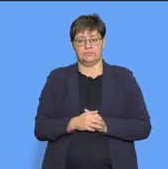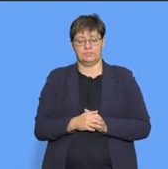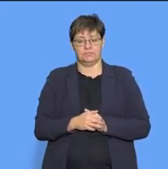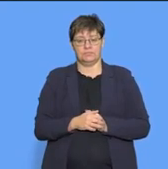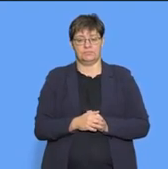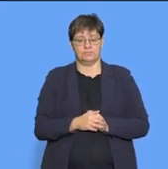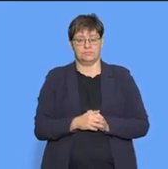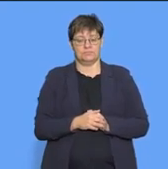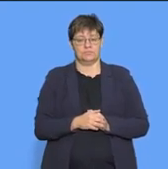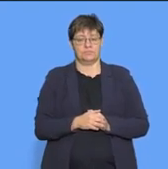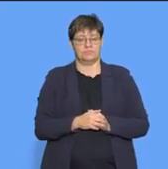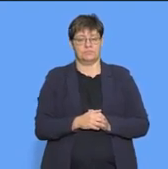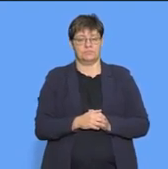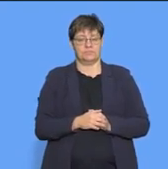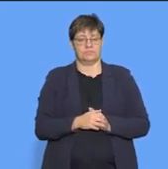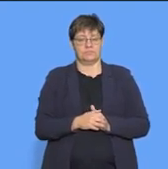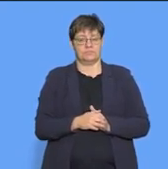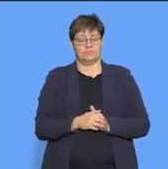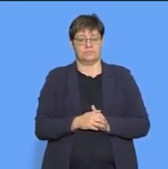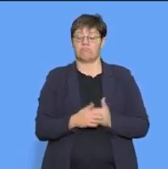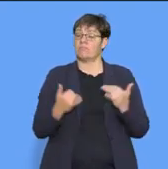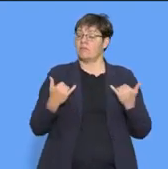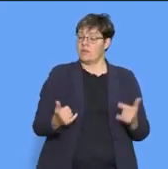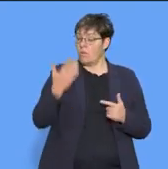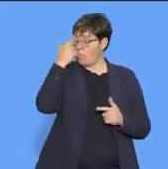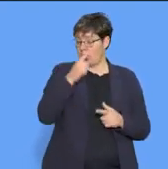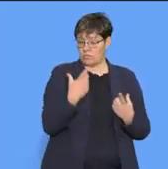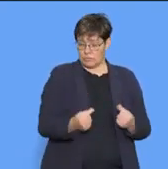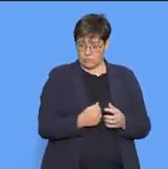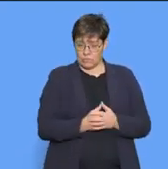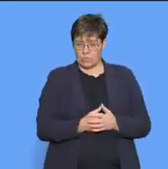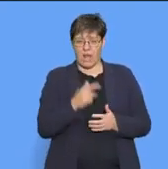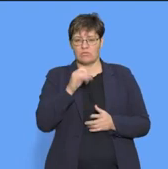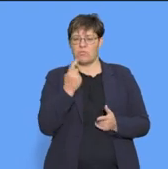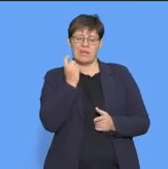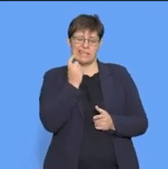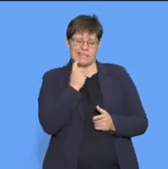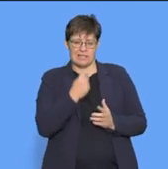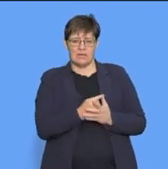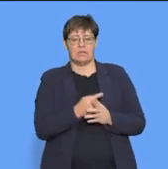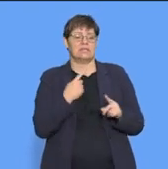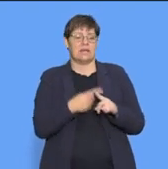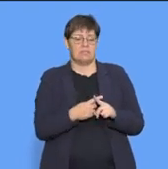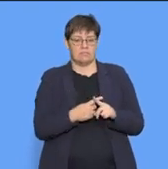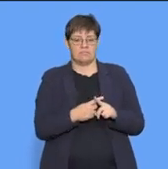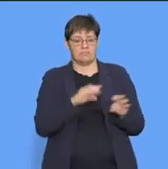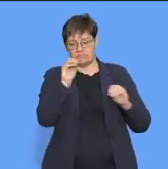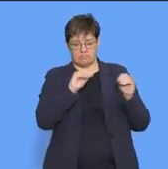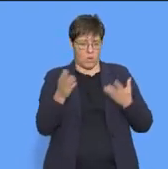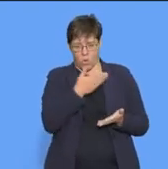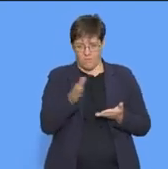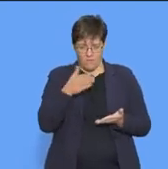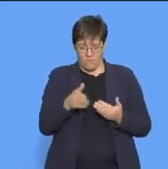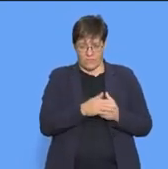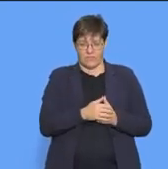in 92 degrees in there. Okay, now we know what to do. The algebra is pretty simple. We've got to just multiply, we've got to just